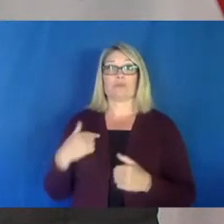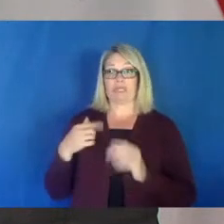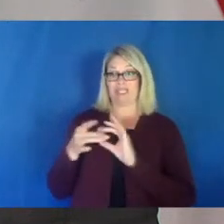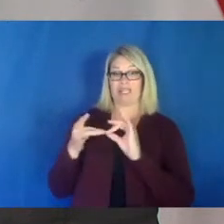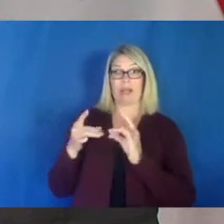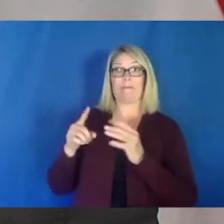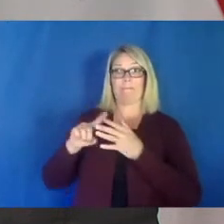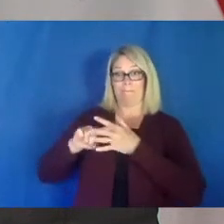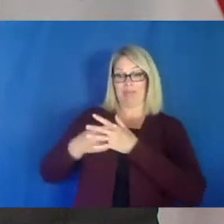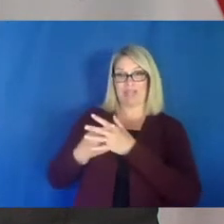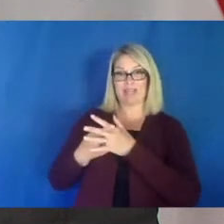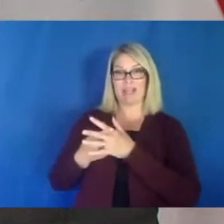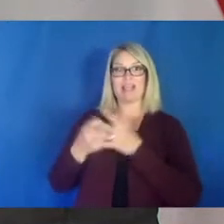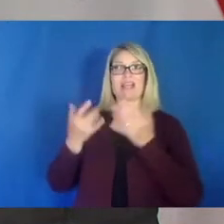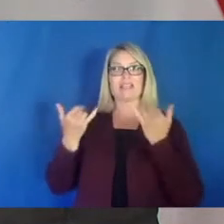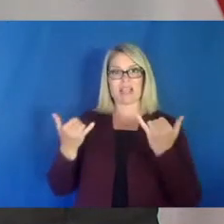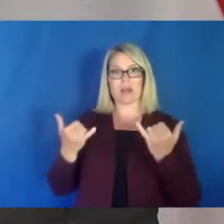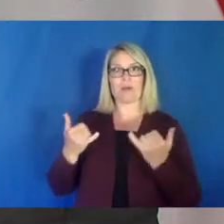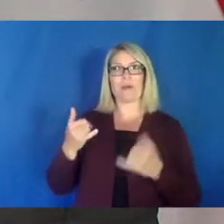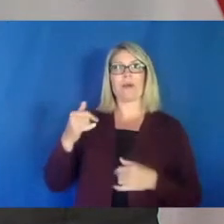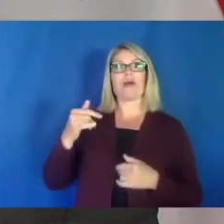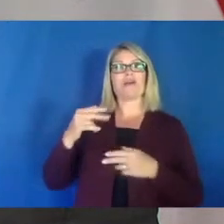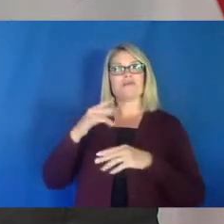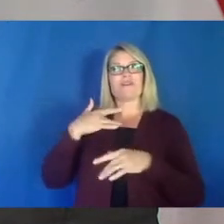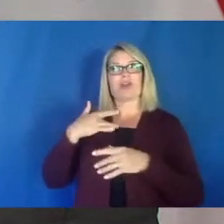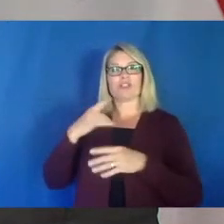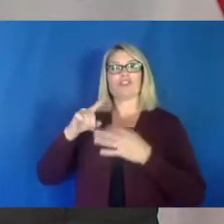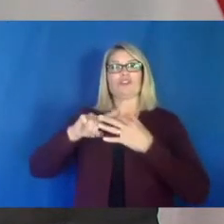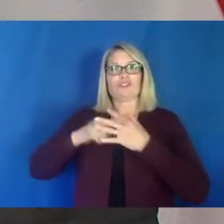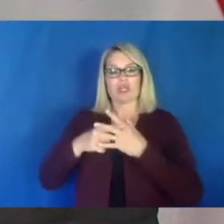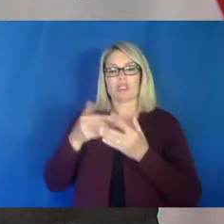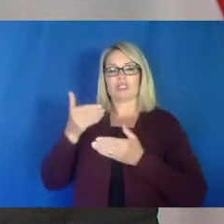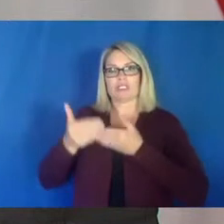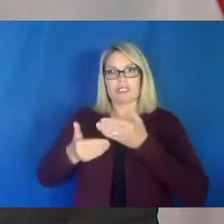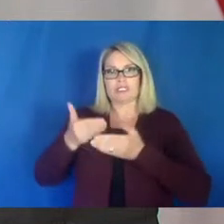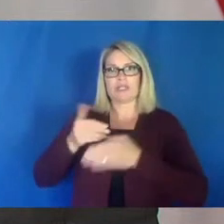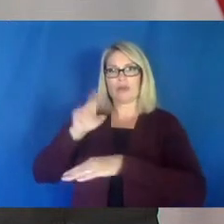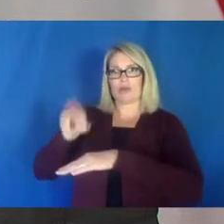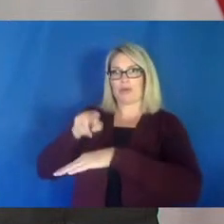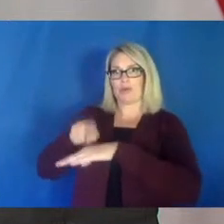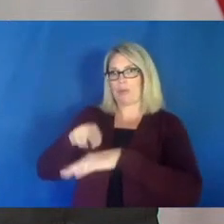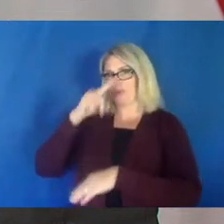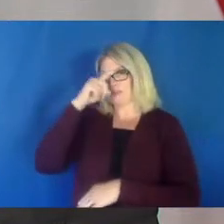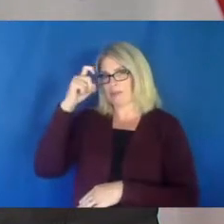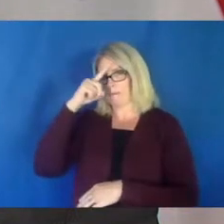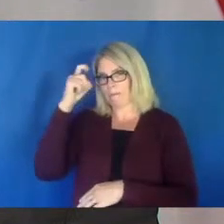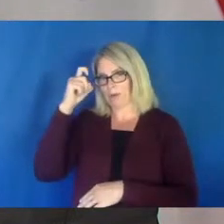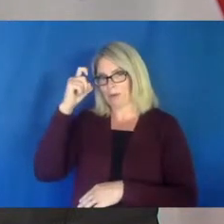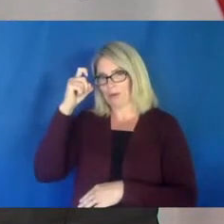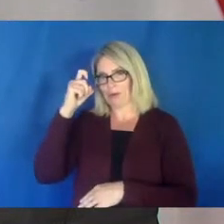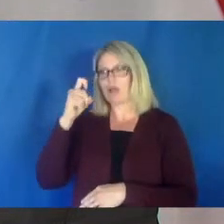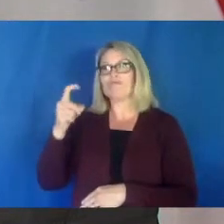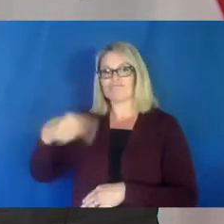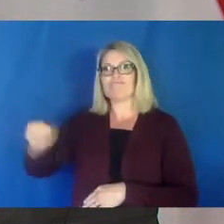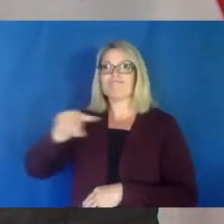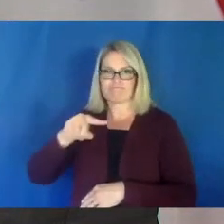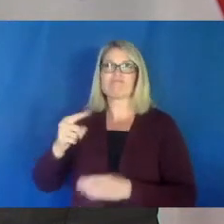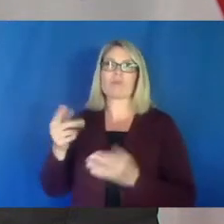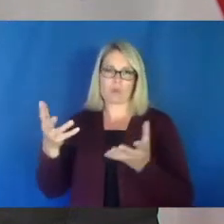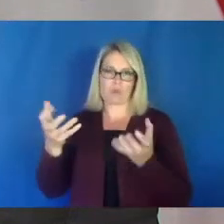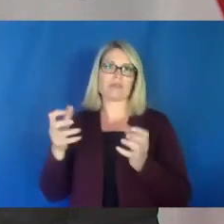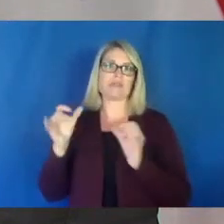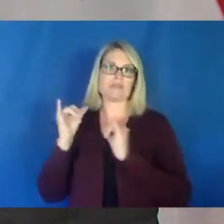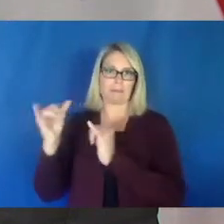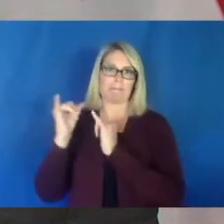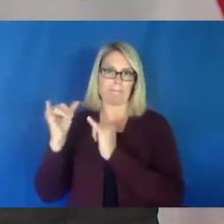path toward a more normal summer here in Prince Edward Island, and I know that is something we all want. And based on that path we are